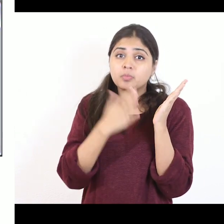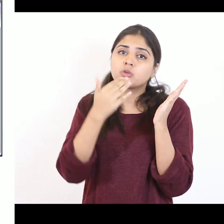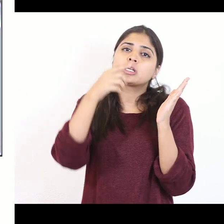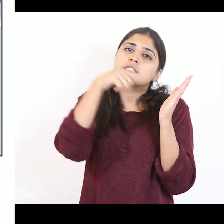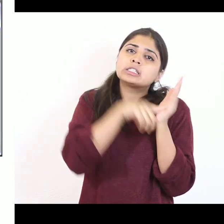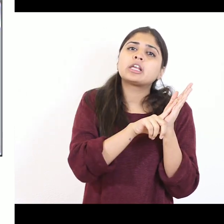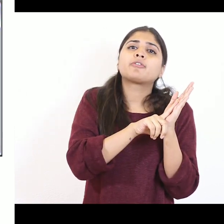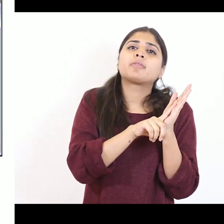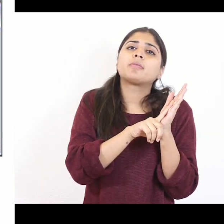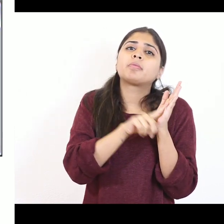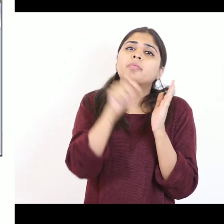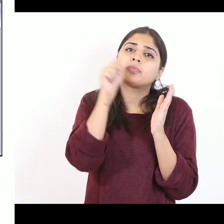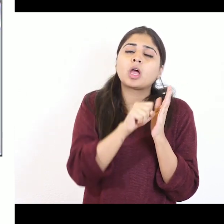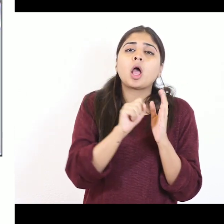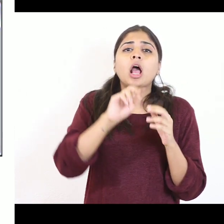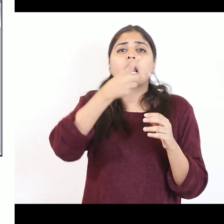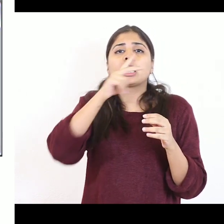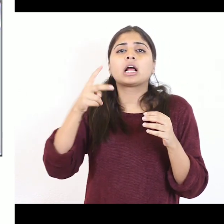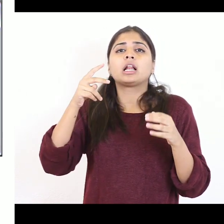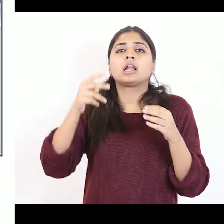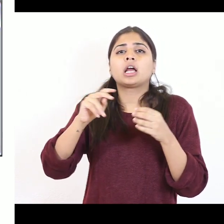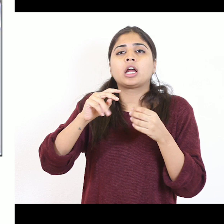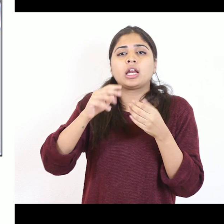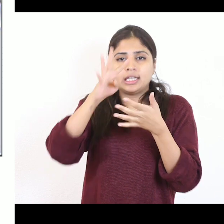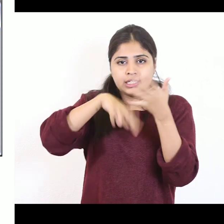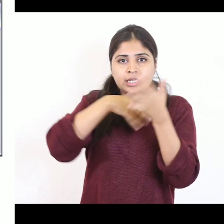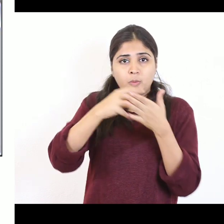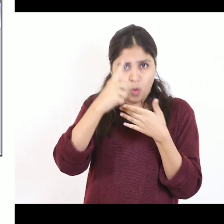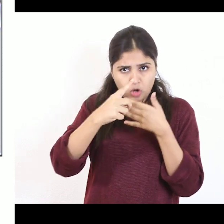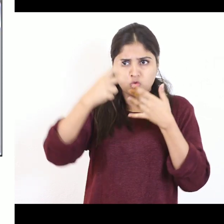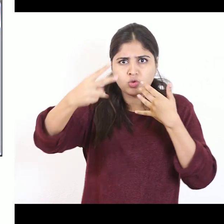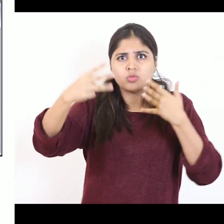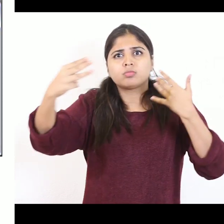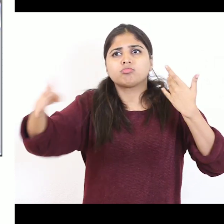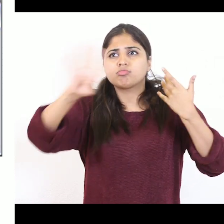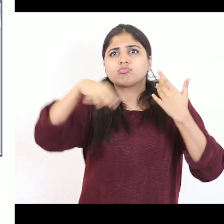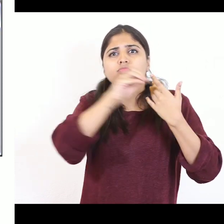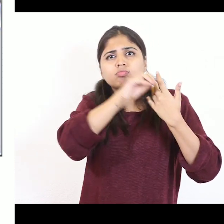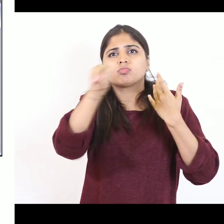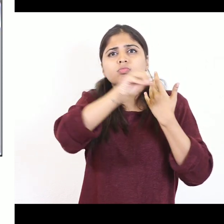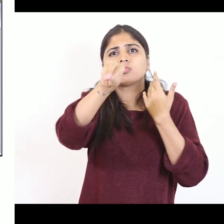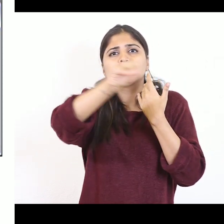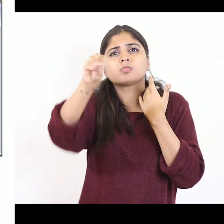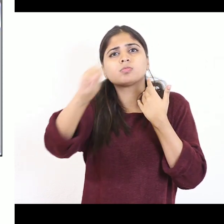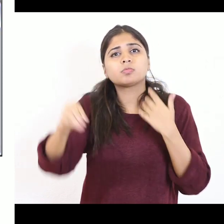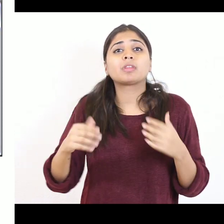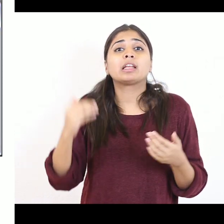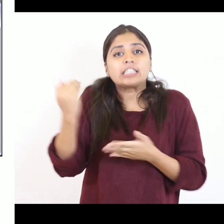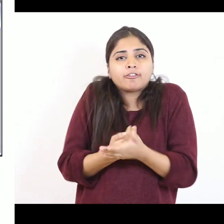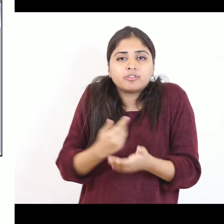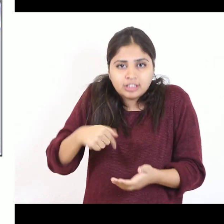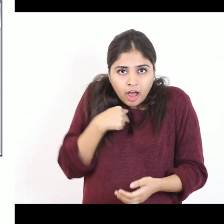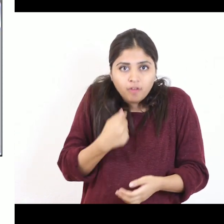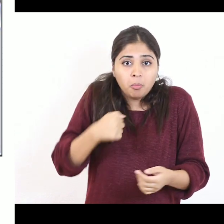saving you from having to open up each table to manually insert the data.